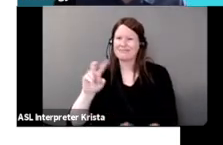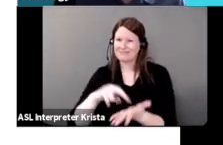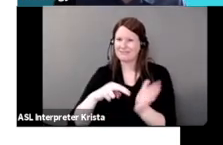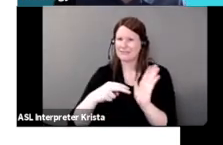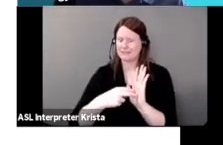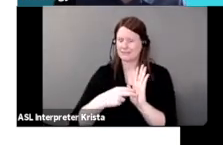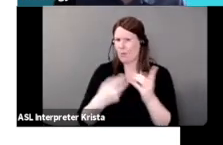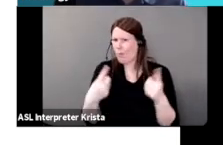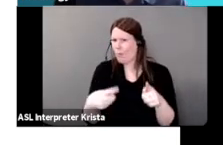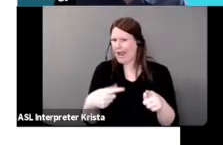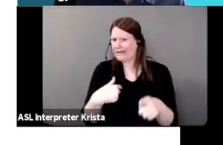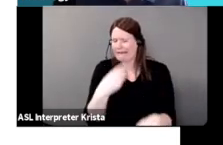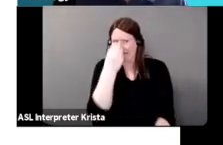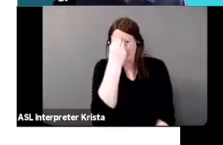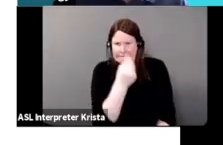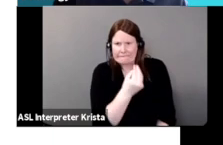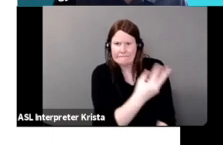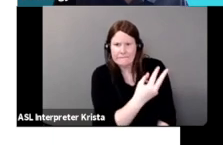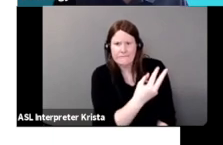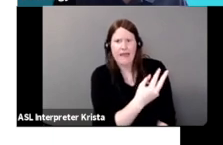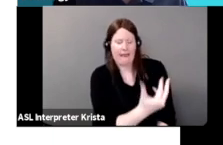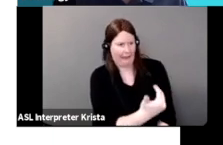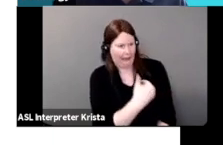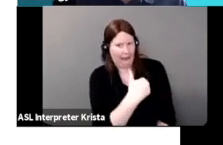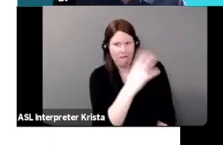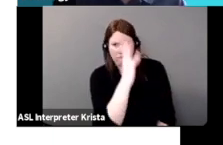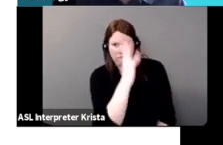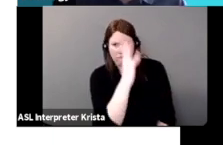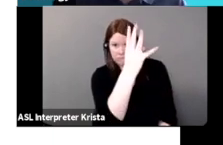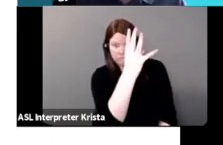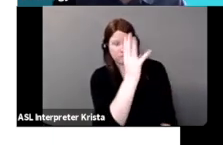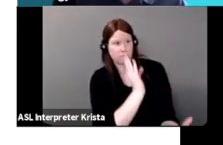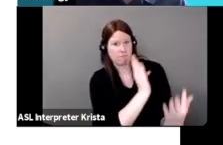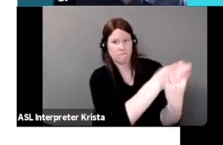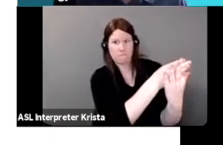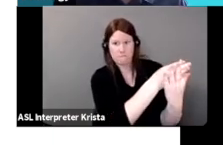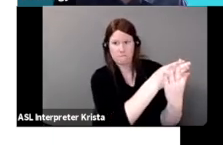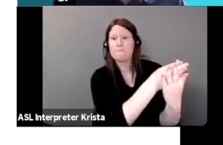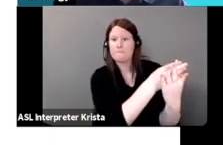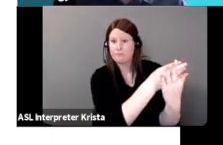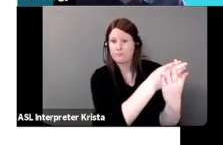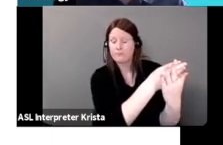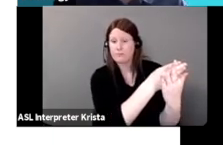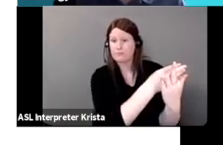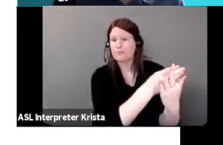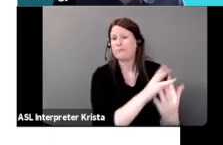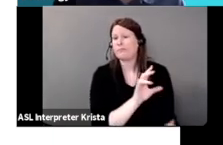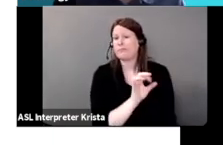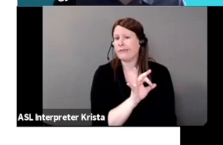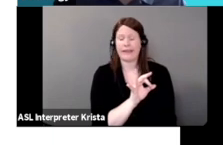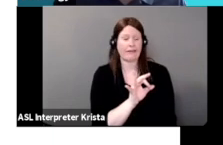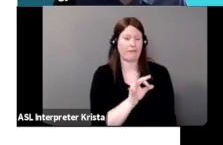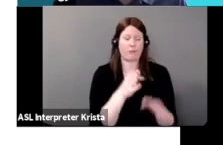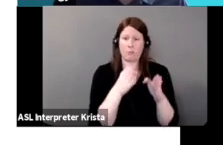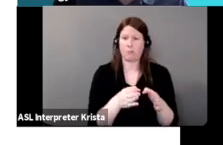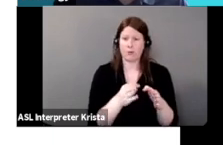particular invention. And whoever files first in a first to file jurisdiction, which